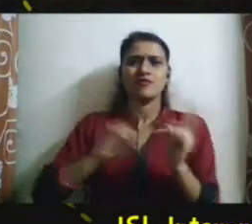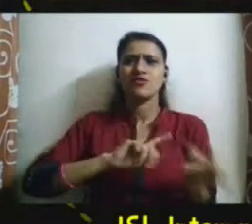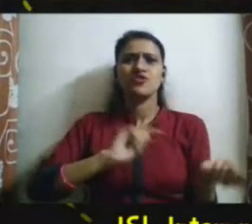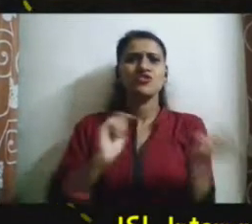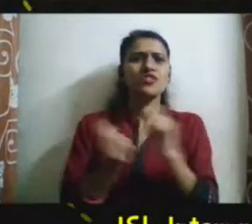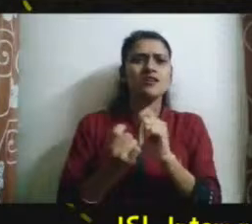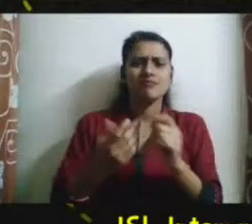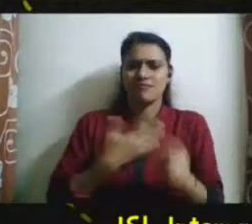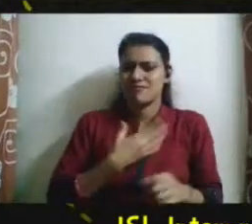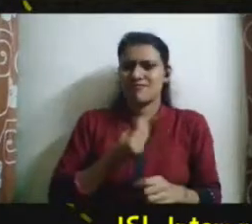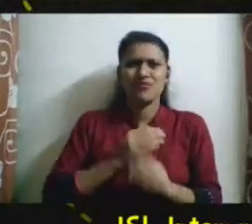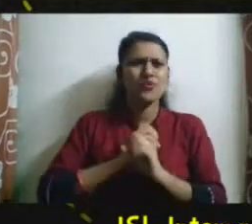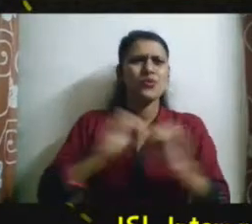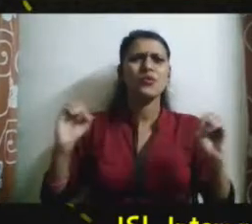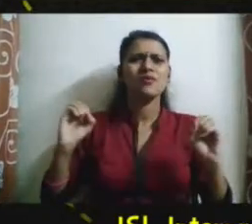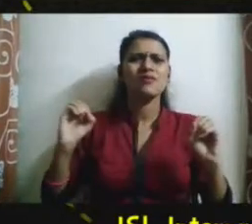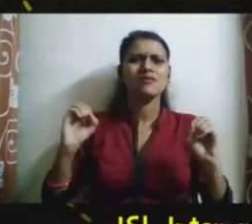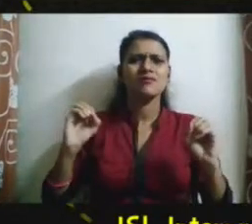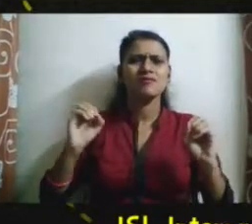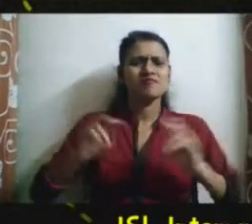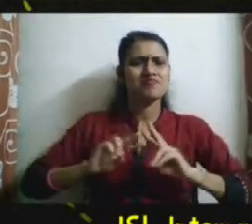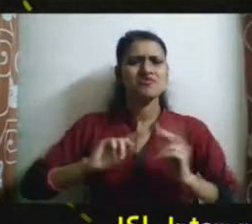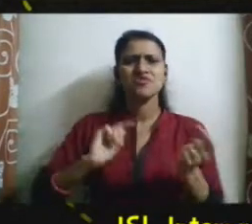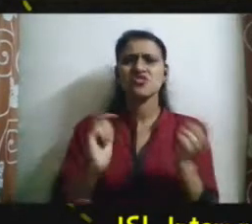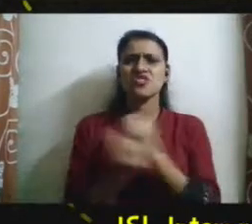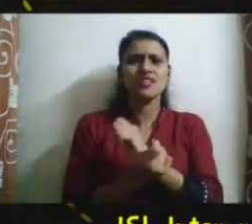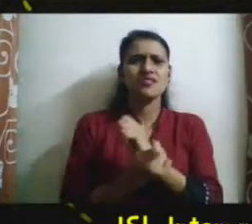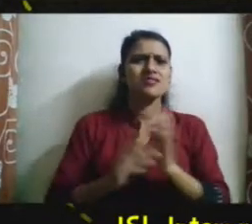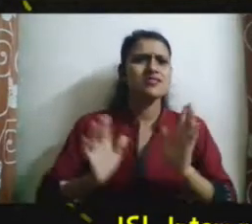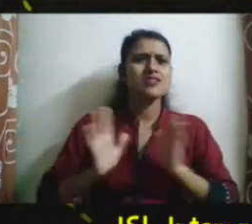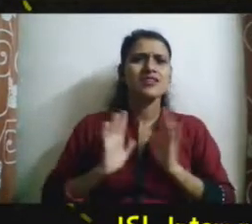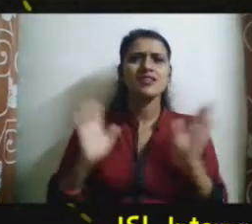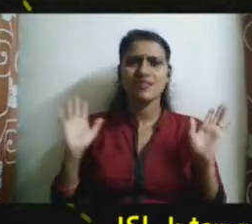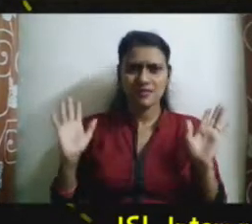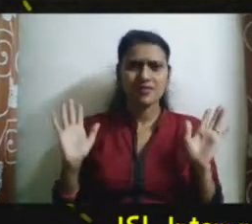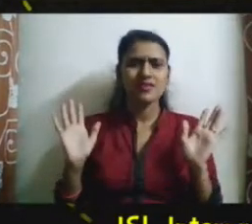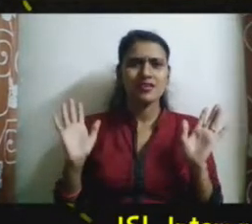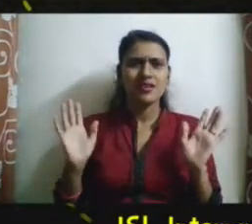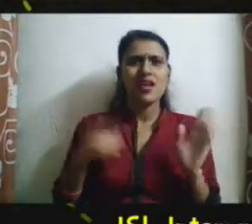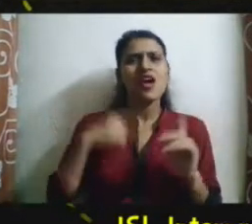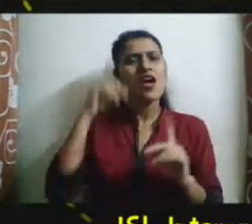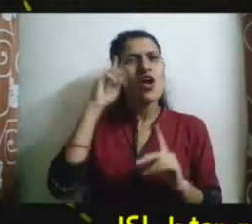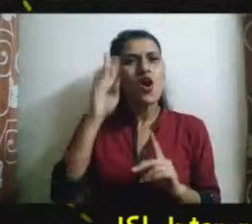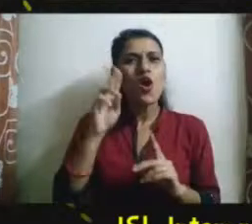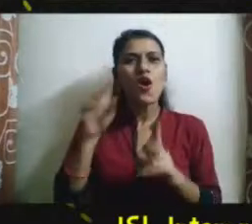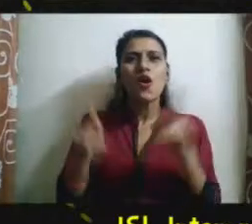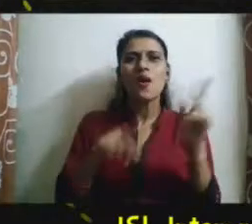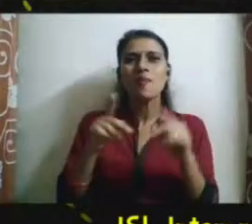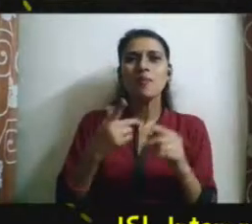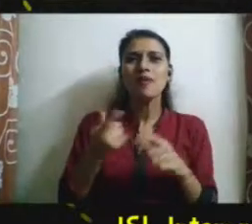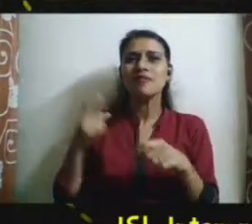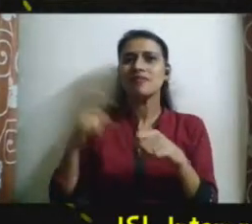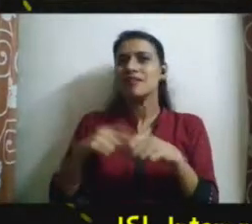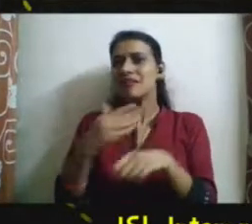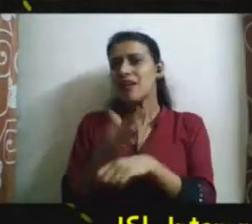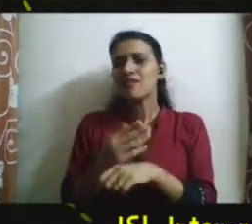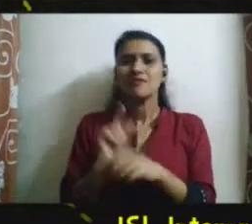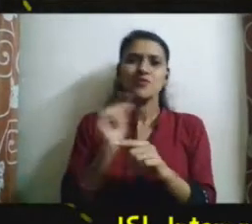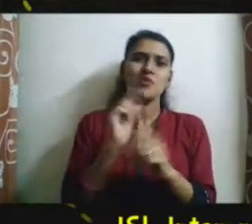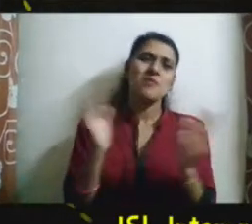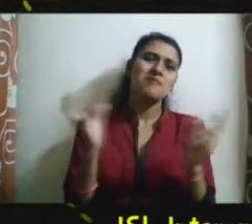fear. And I think that comes through a lot. So when all of the panels are up online, I hope people who missed some will get to watch and